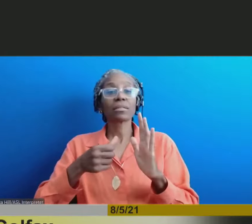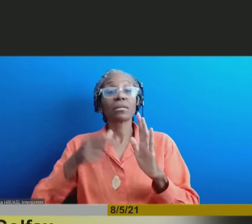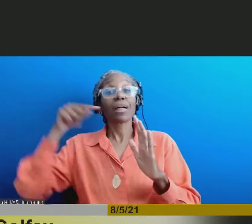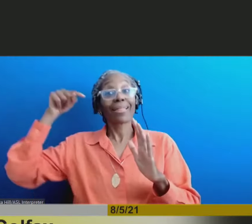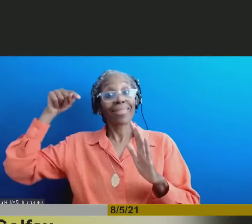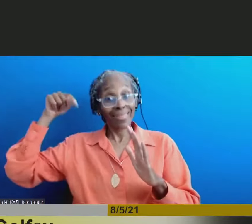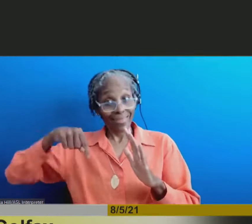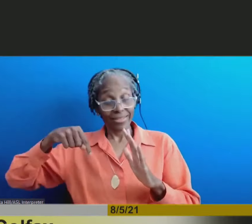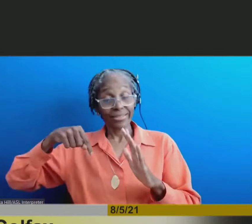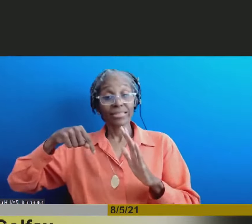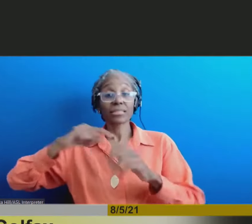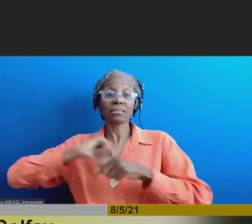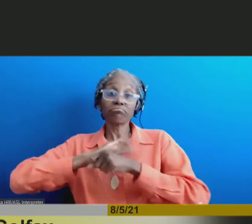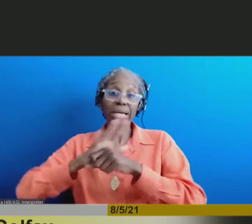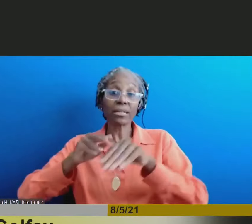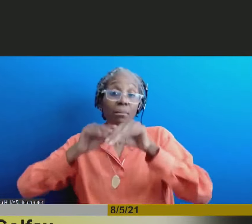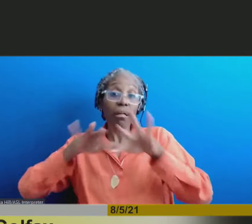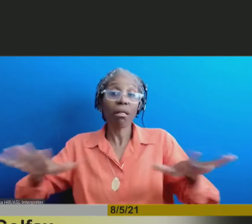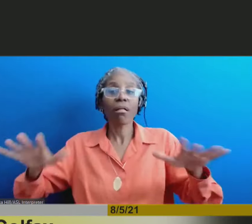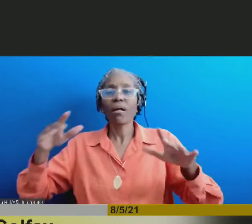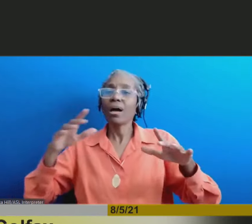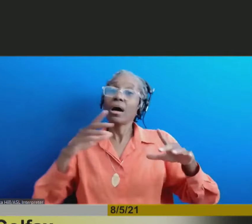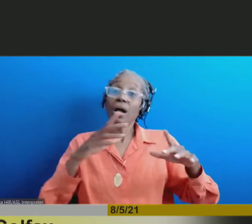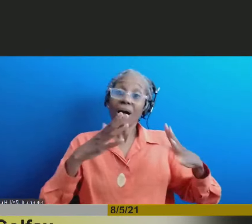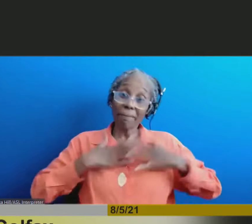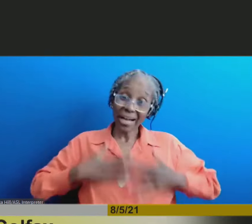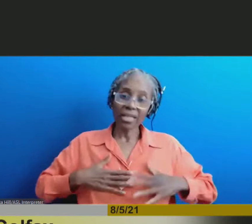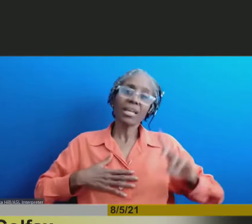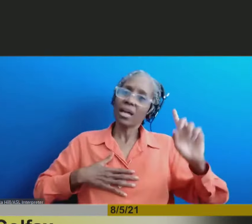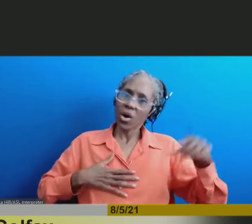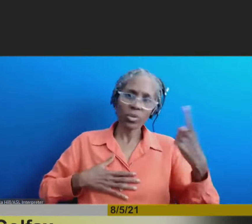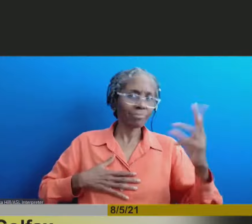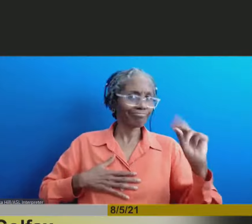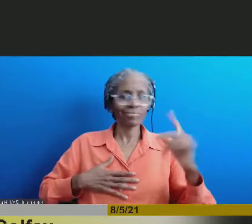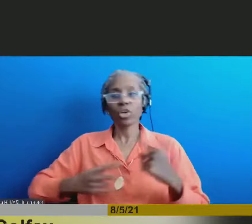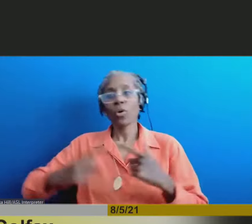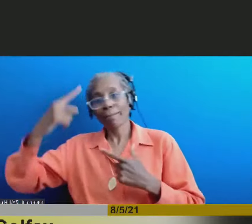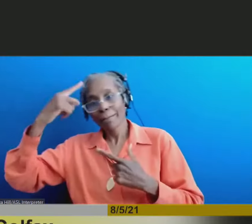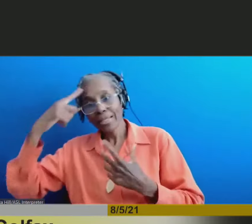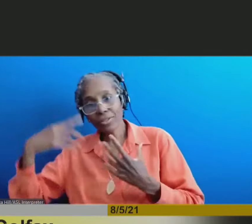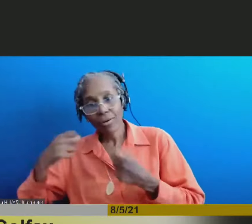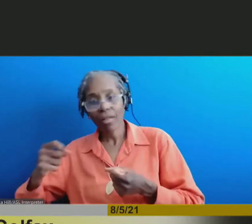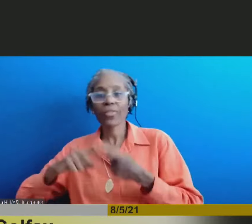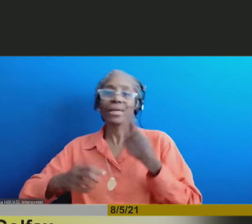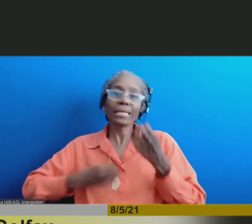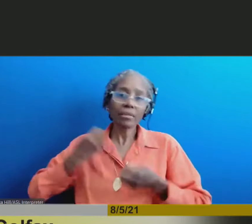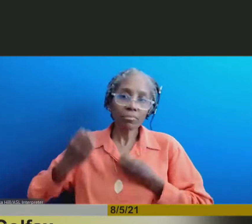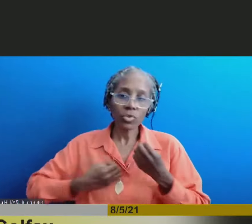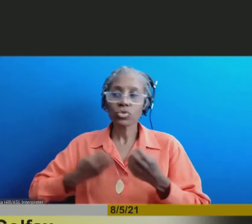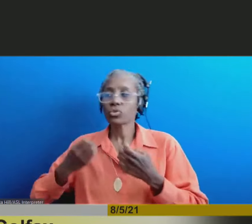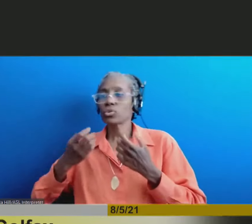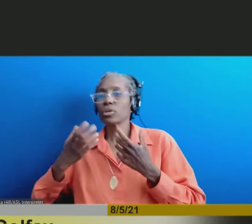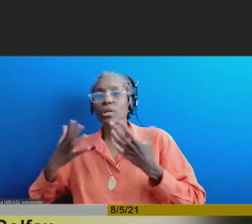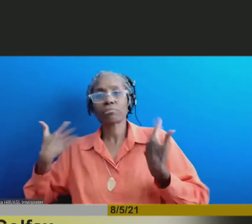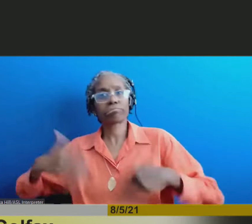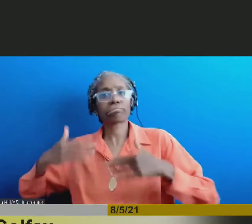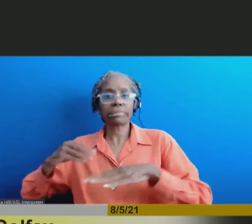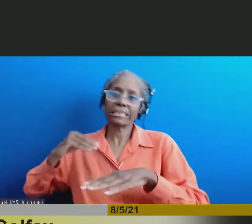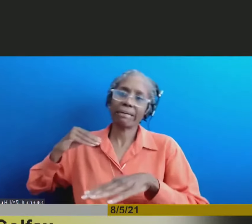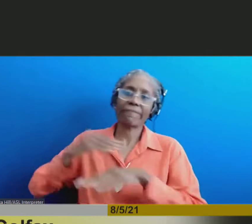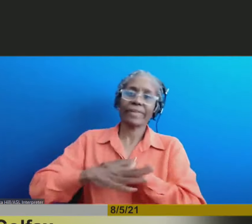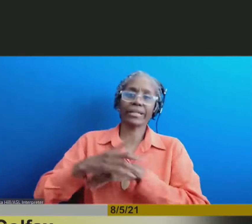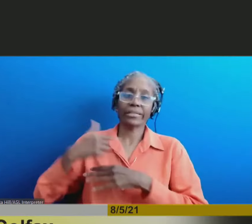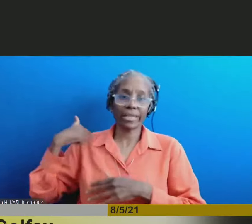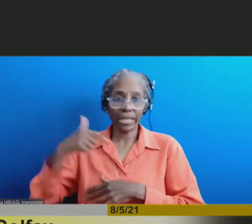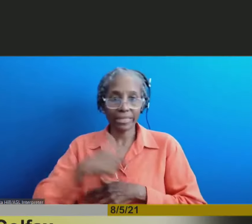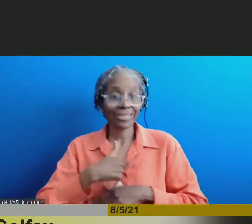on our mental health, our ability to care for ourselves and our family. And in addition to